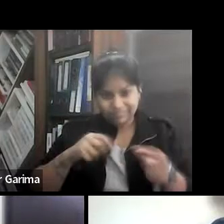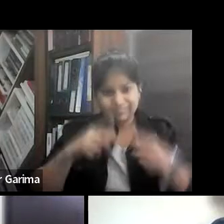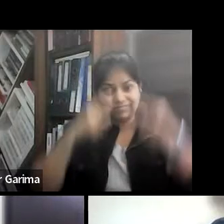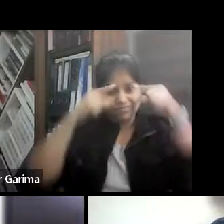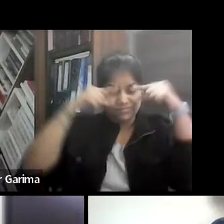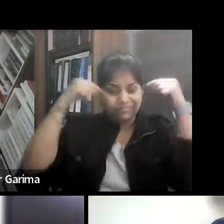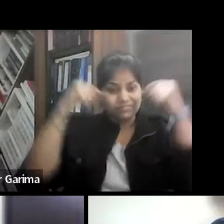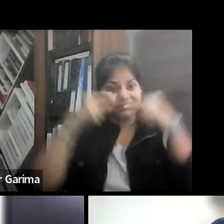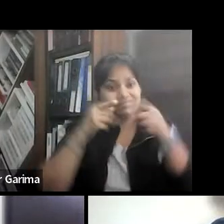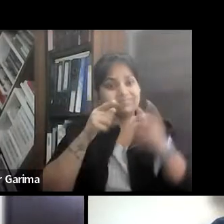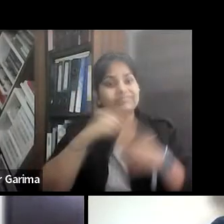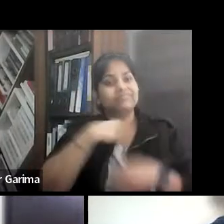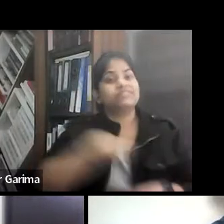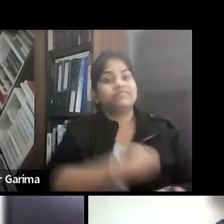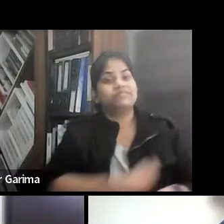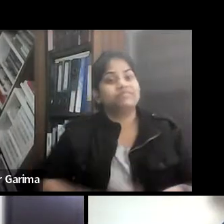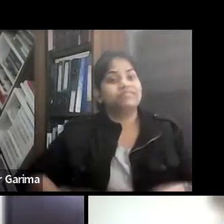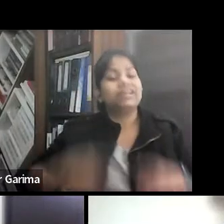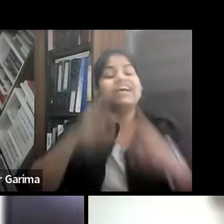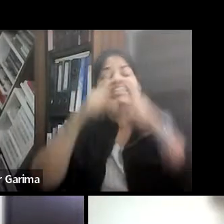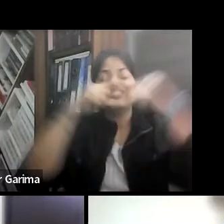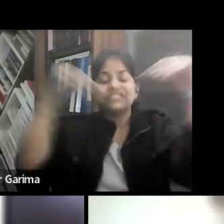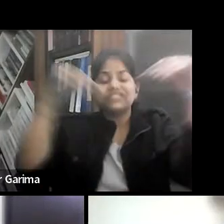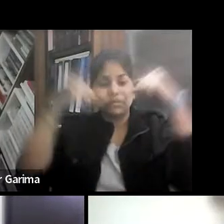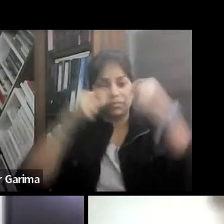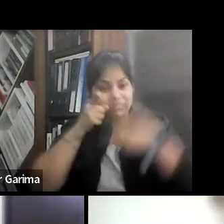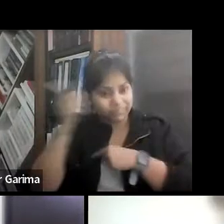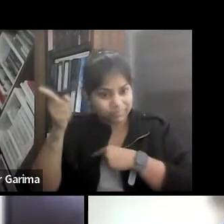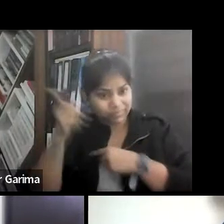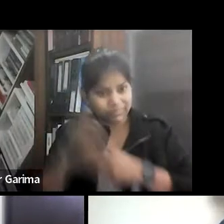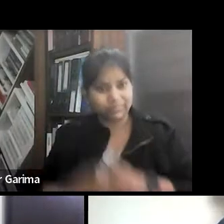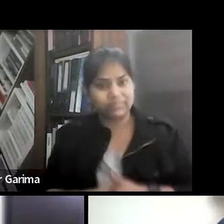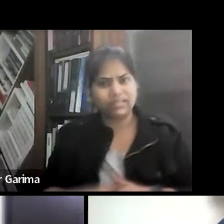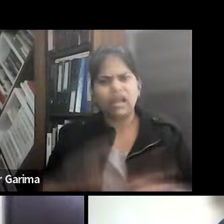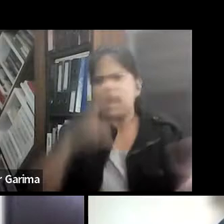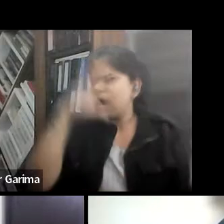All over, not only in Japan. I think the all mass over. media is Yeah.